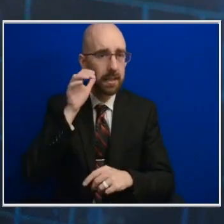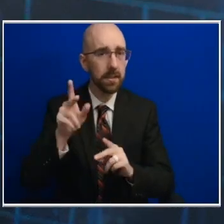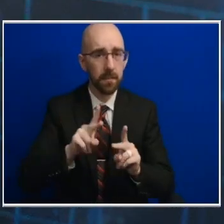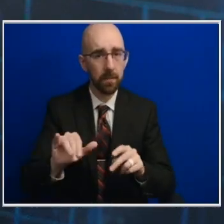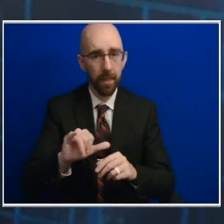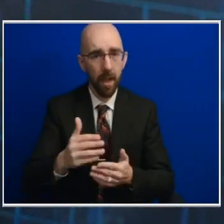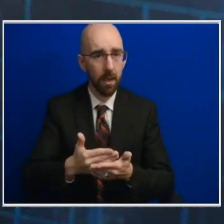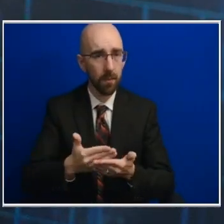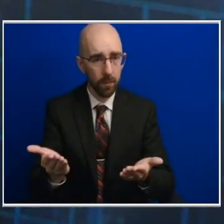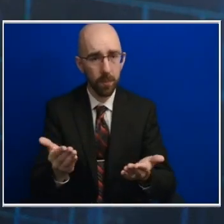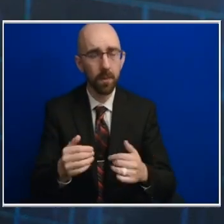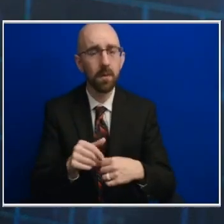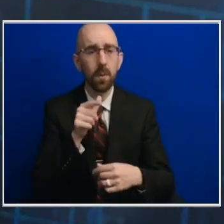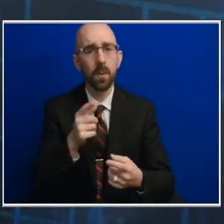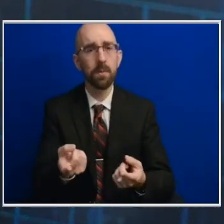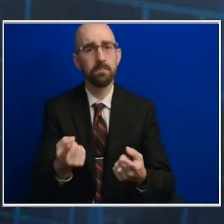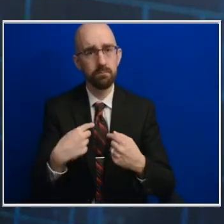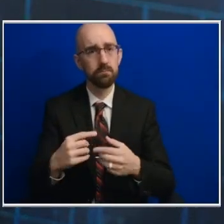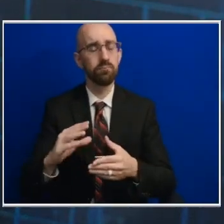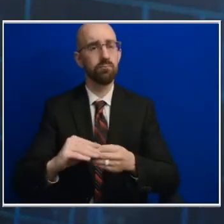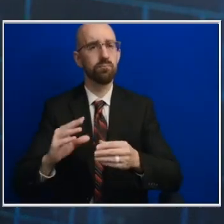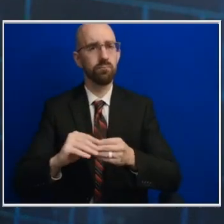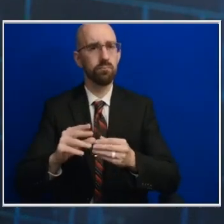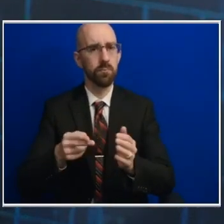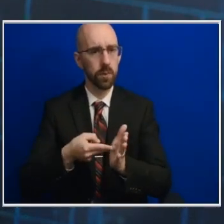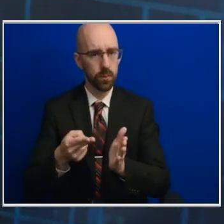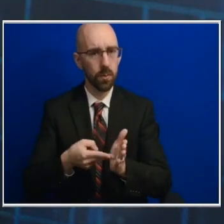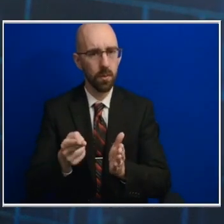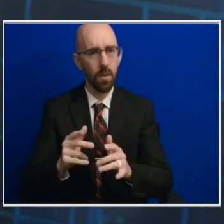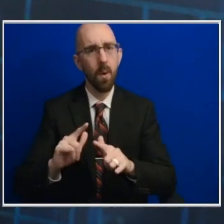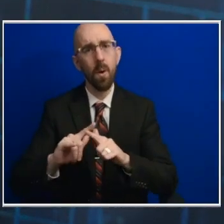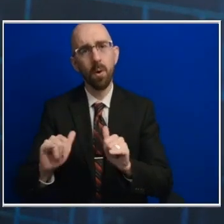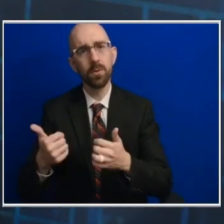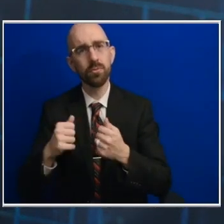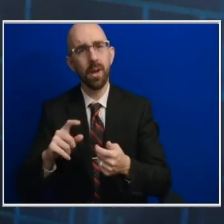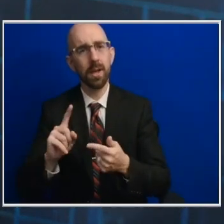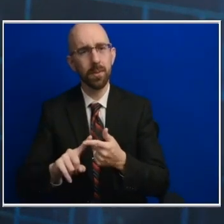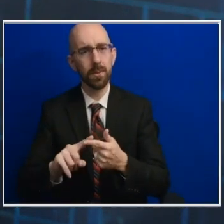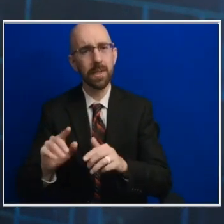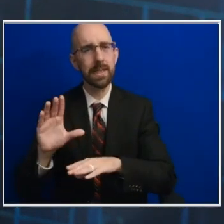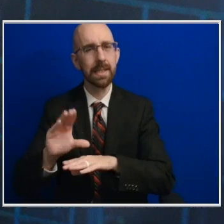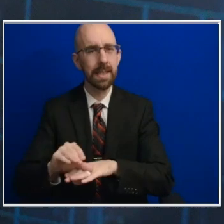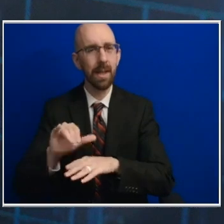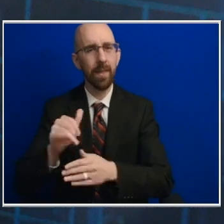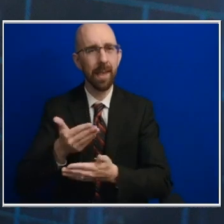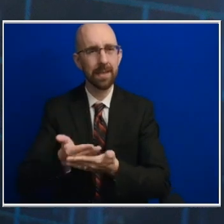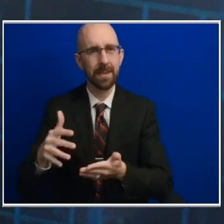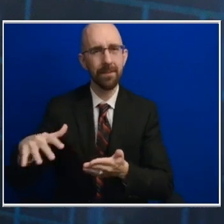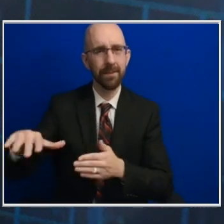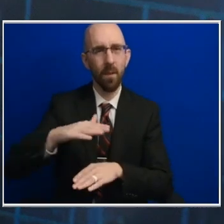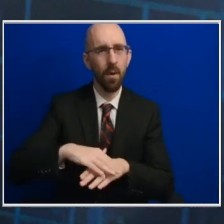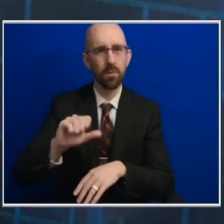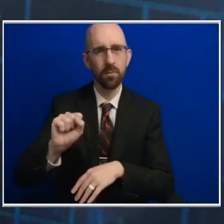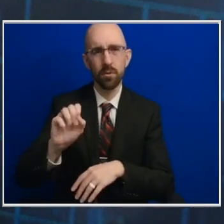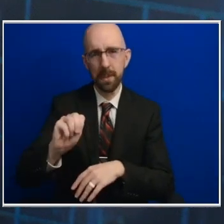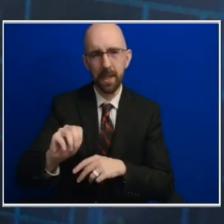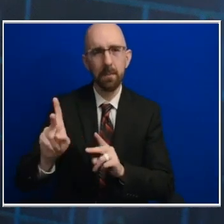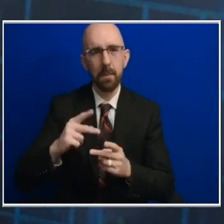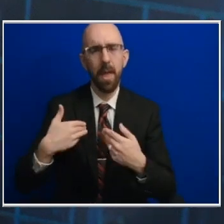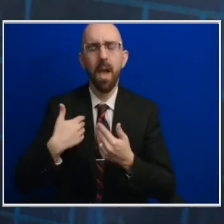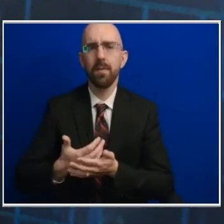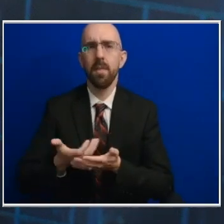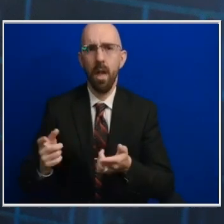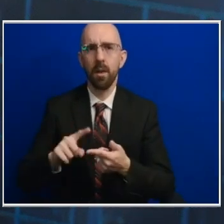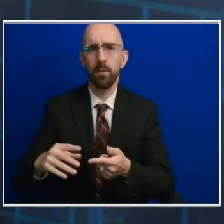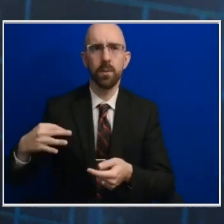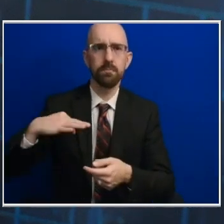on and tell the truth, but also trying to discount a little bit some of that stuff out there on social media when people have a lot to gain from what they're seeing or